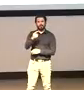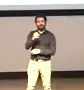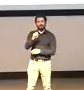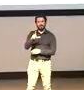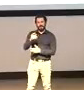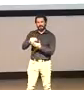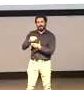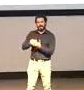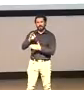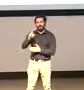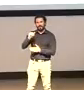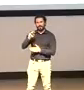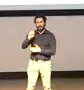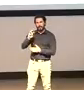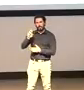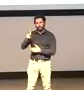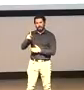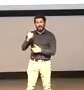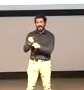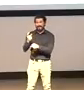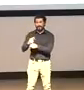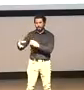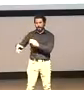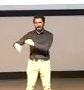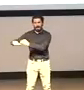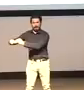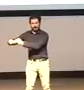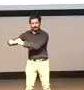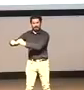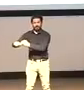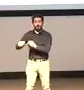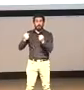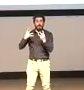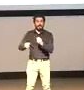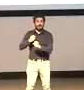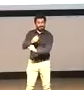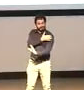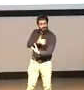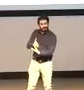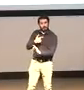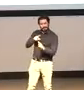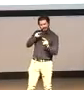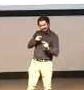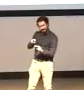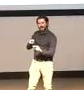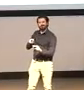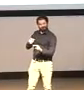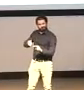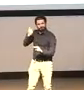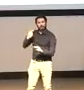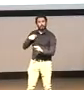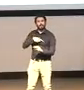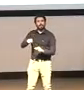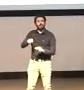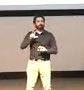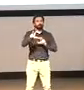annually. And for several years, we've recognized that in order for us to make needed investments we've